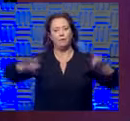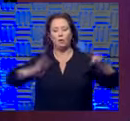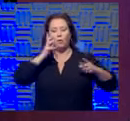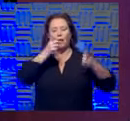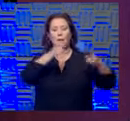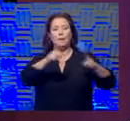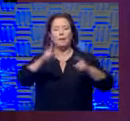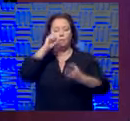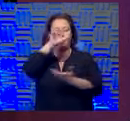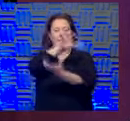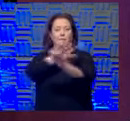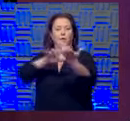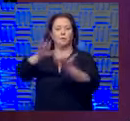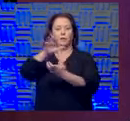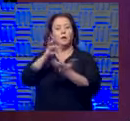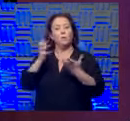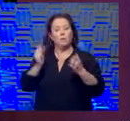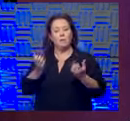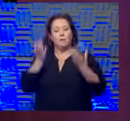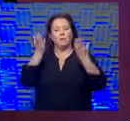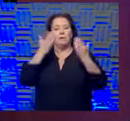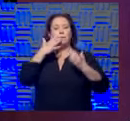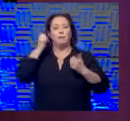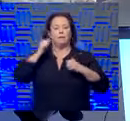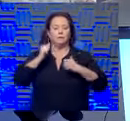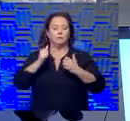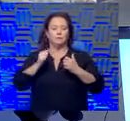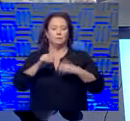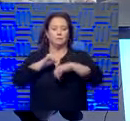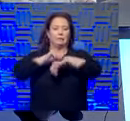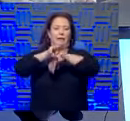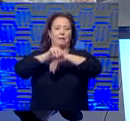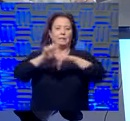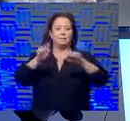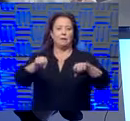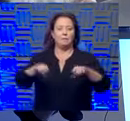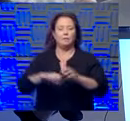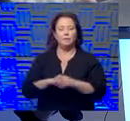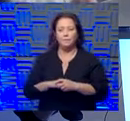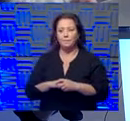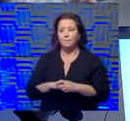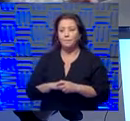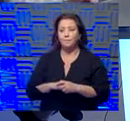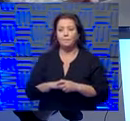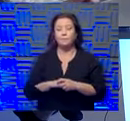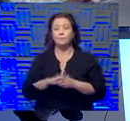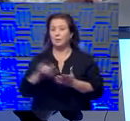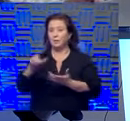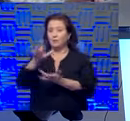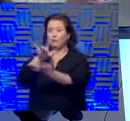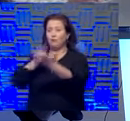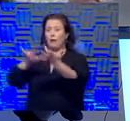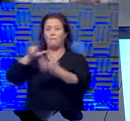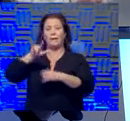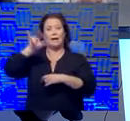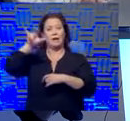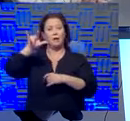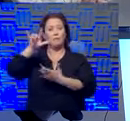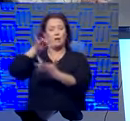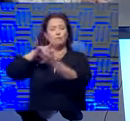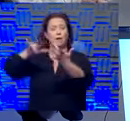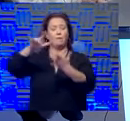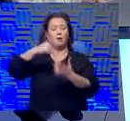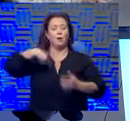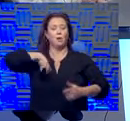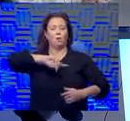make it confusing. But we want to provide as best guidance possible. Dana, your thoughts around the question of traveling and airplane travel, because